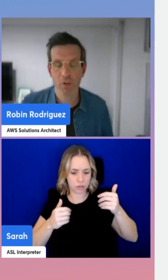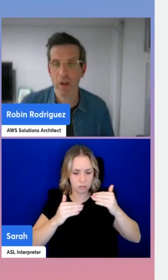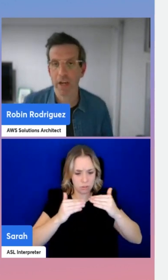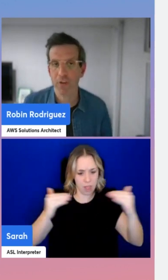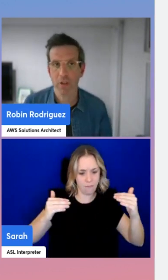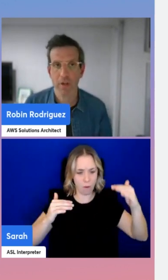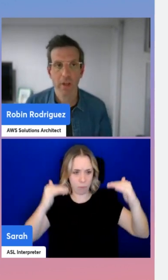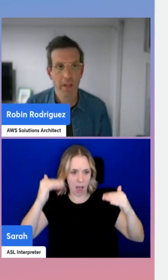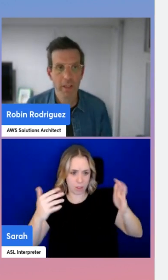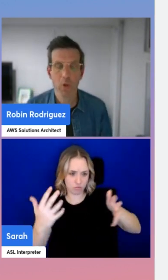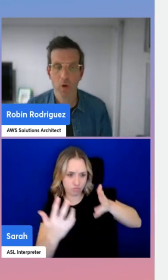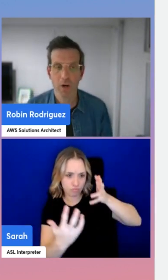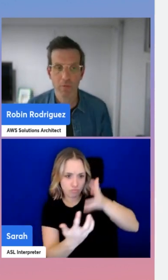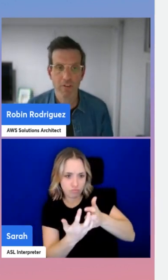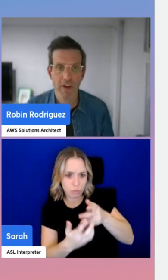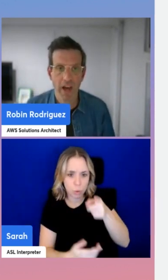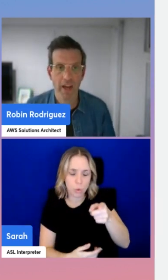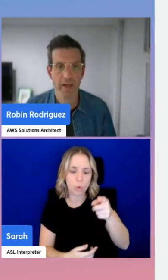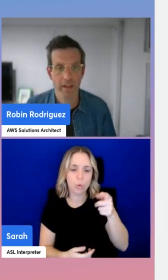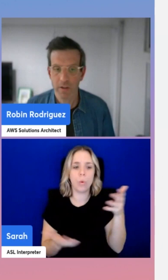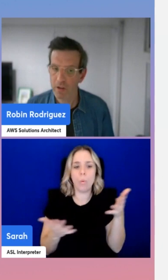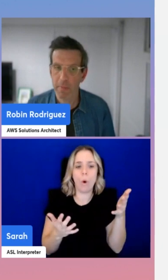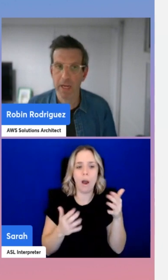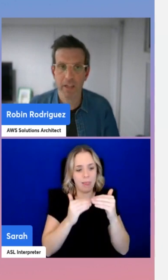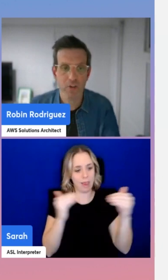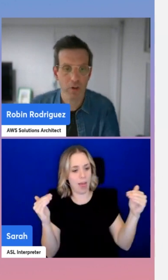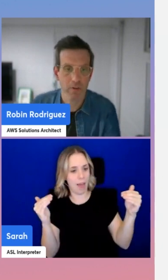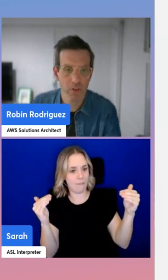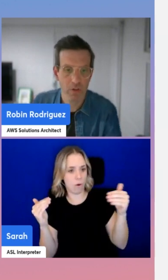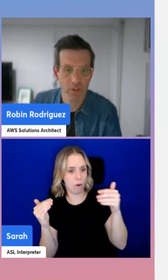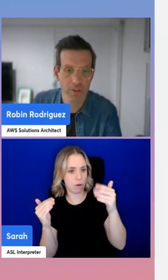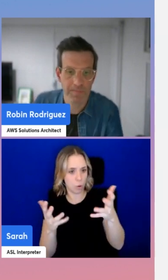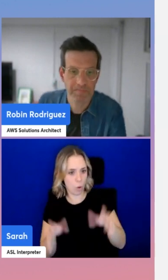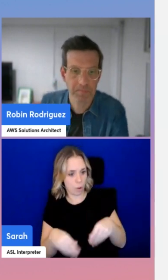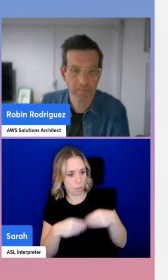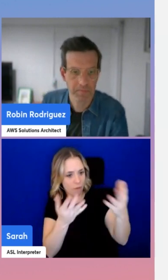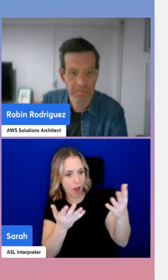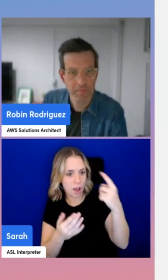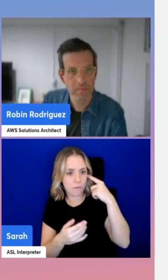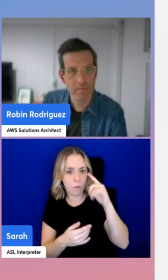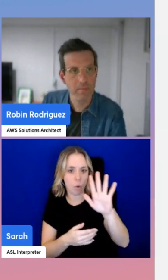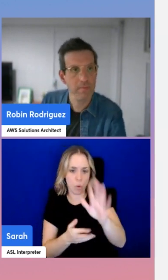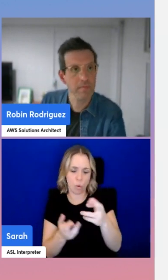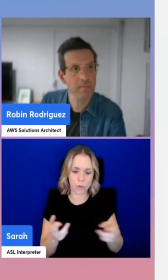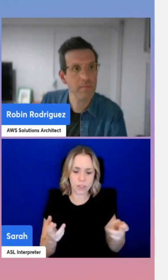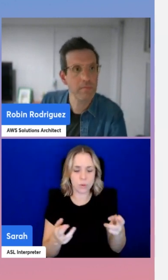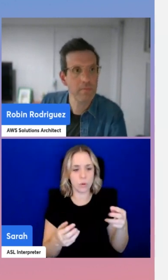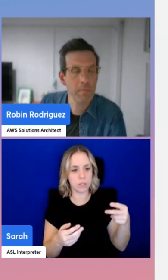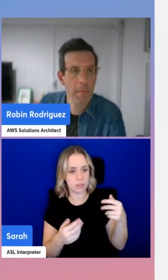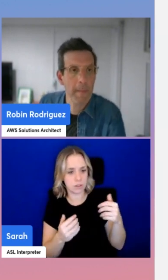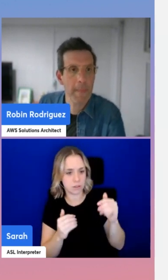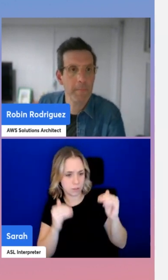of abstraction that you want to provide to manage your resources?